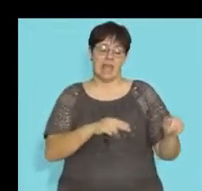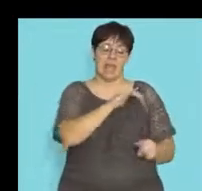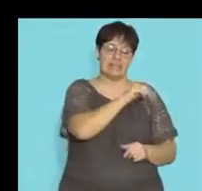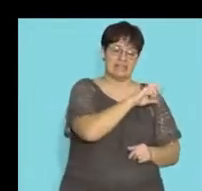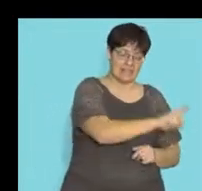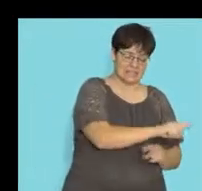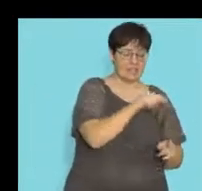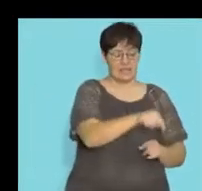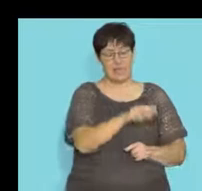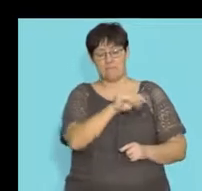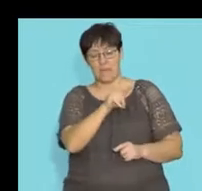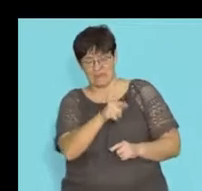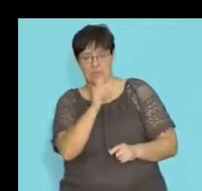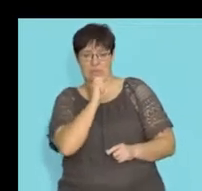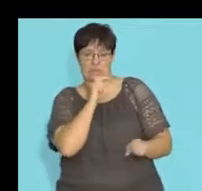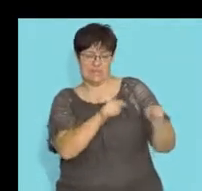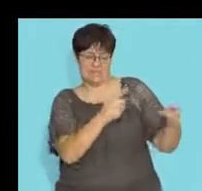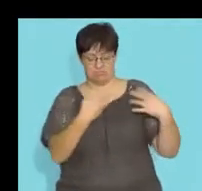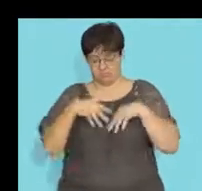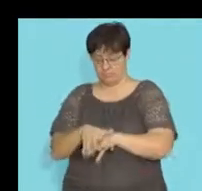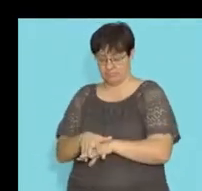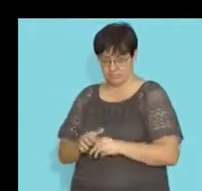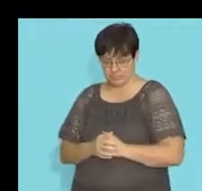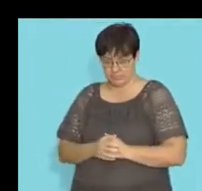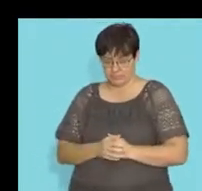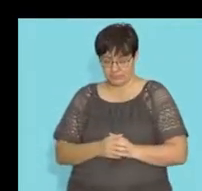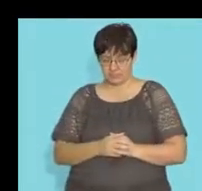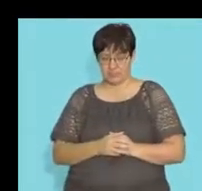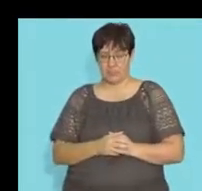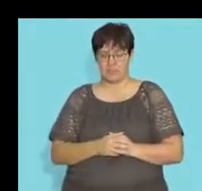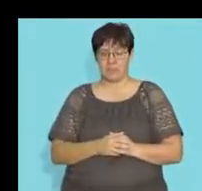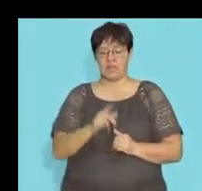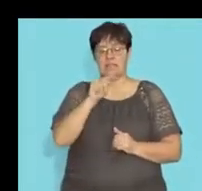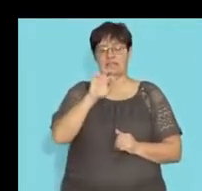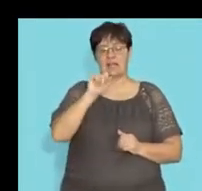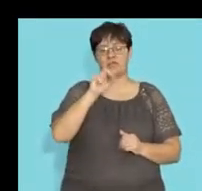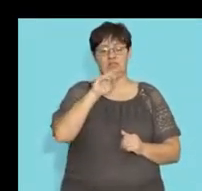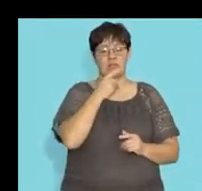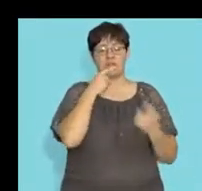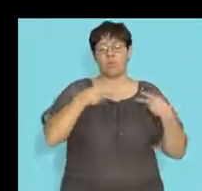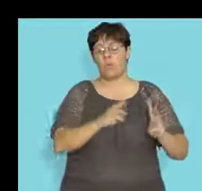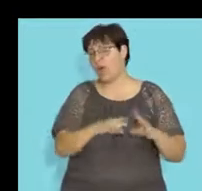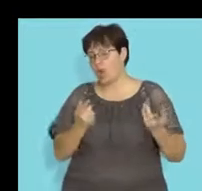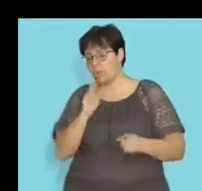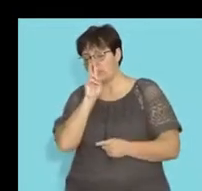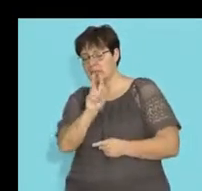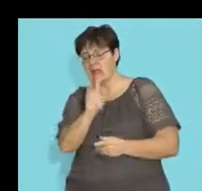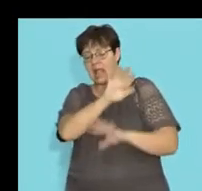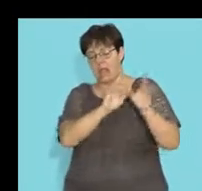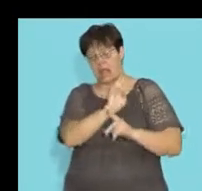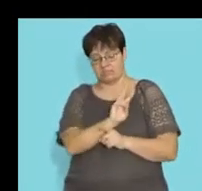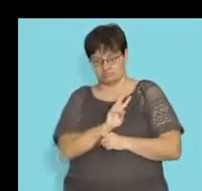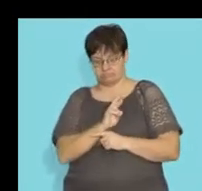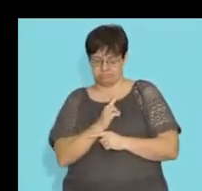depend on the acid and the base that reacted. So in a titration, we observe the